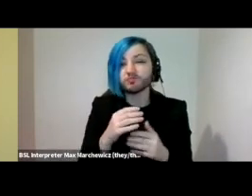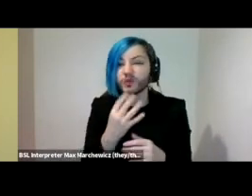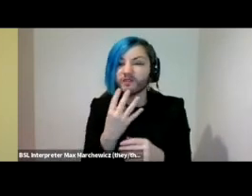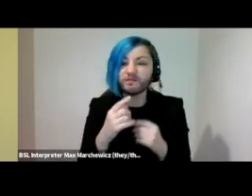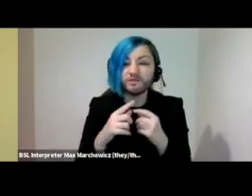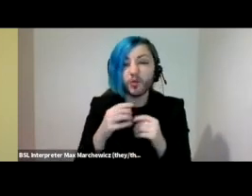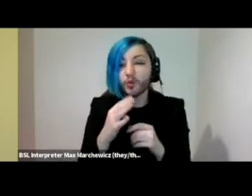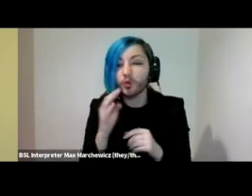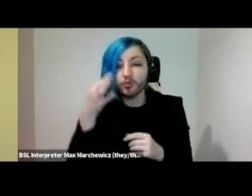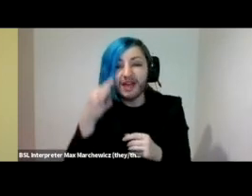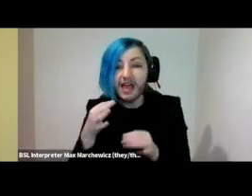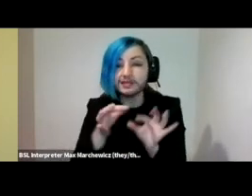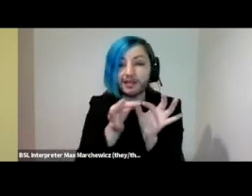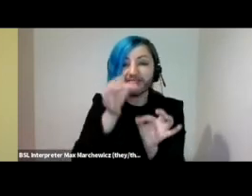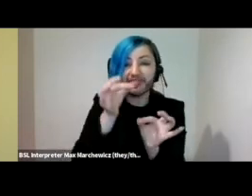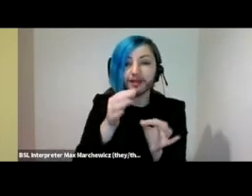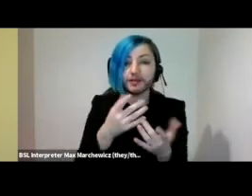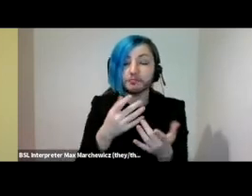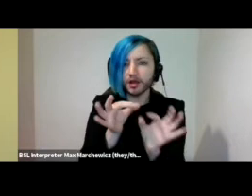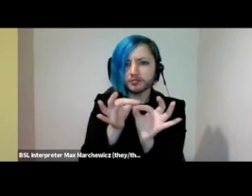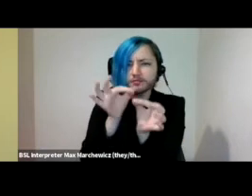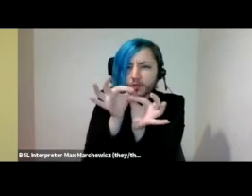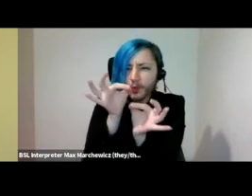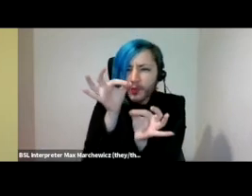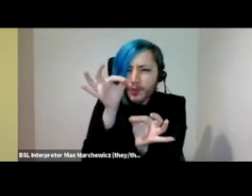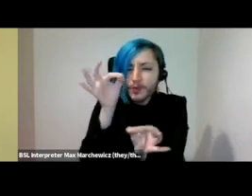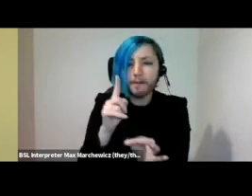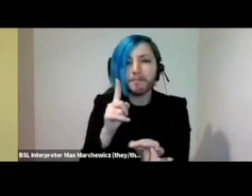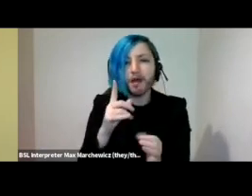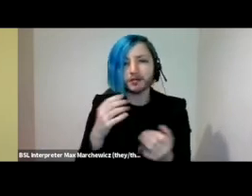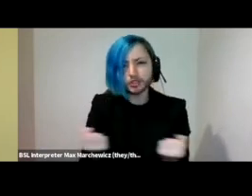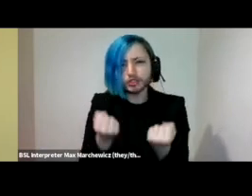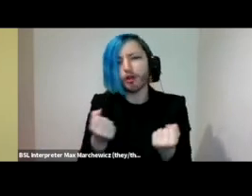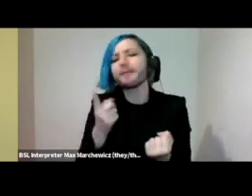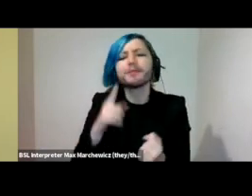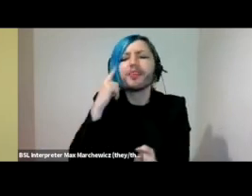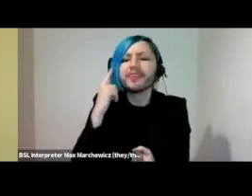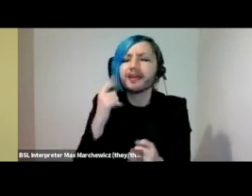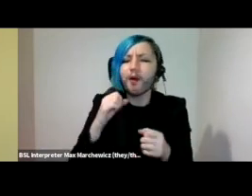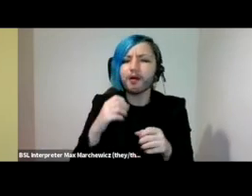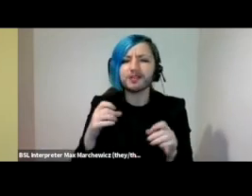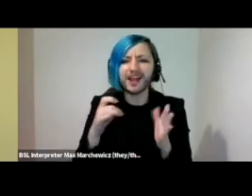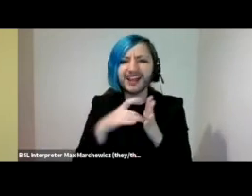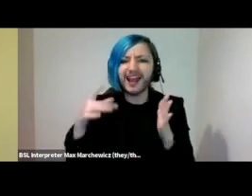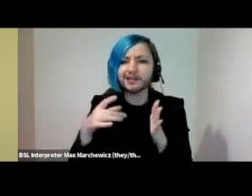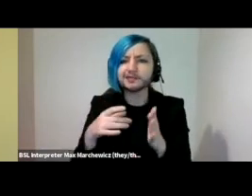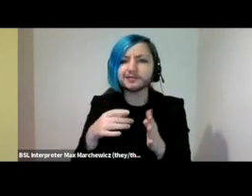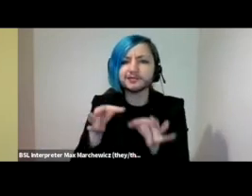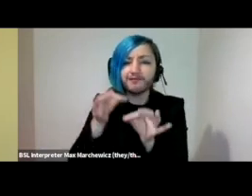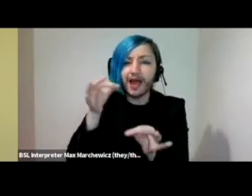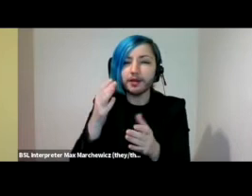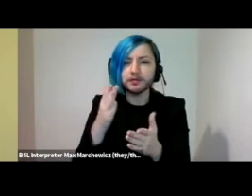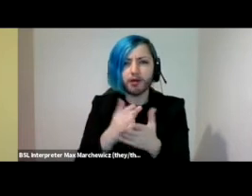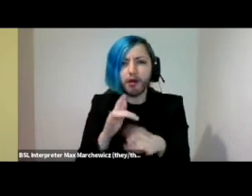And surprisingly, those fibers can be very strong. People think of glass fibers as very delicate. Well, they can be, but actually, if